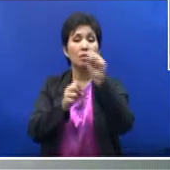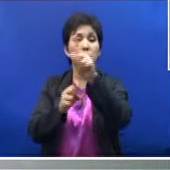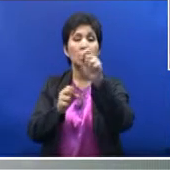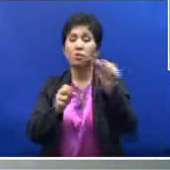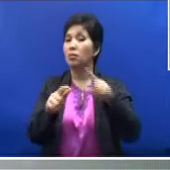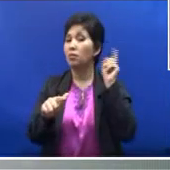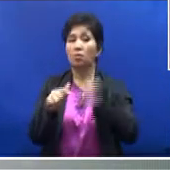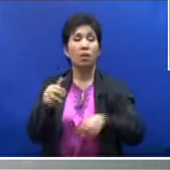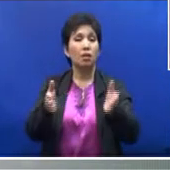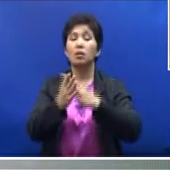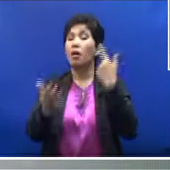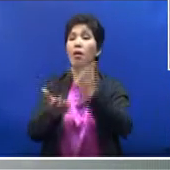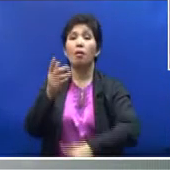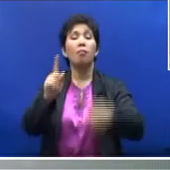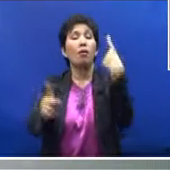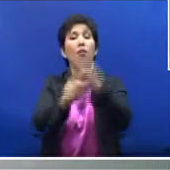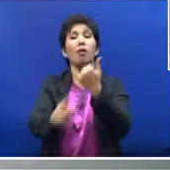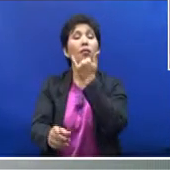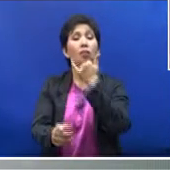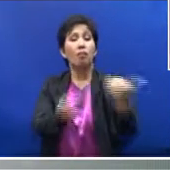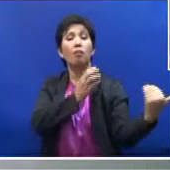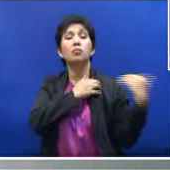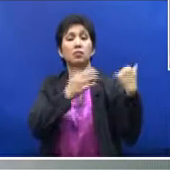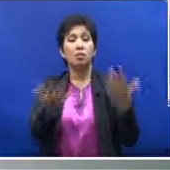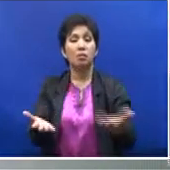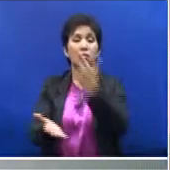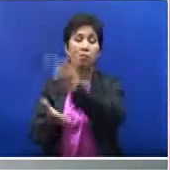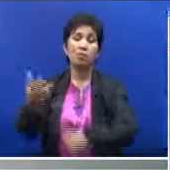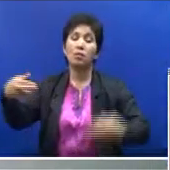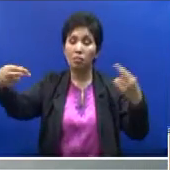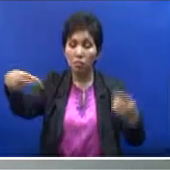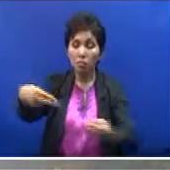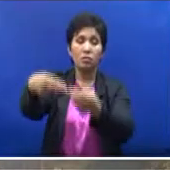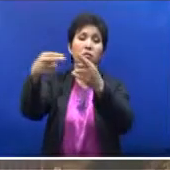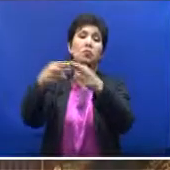can question his right and roles as prescribed by the kinship system.